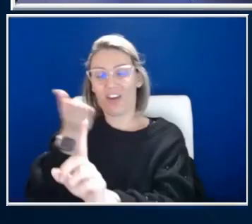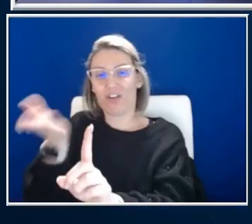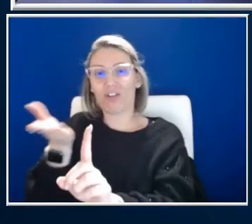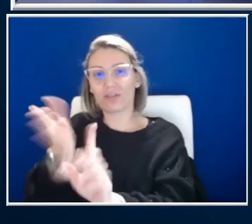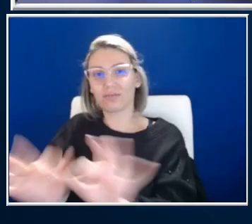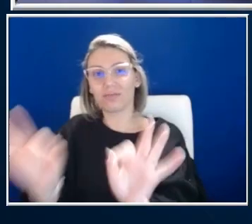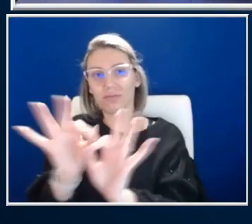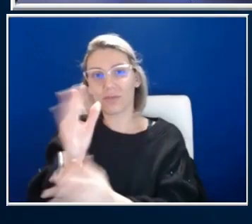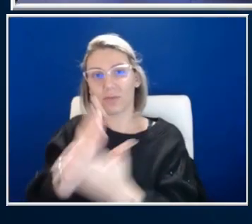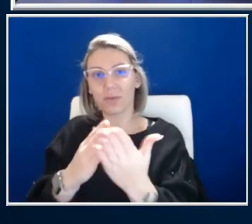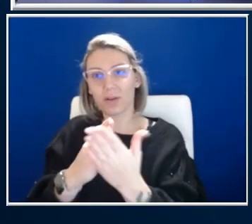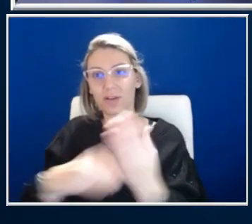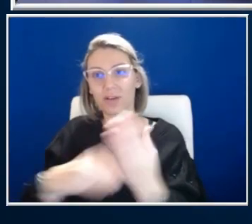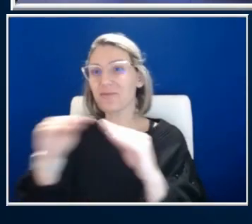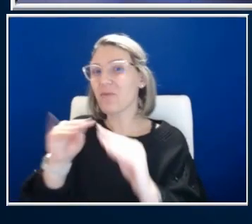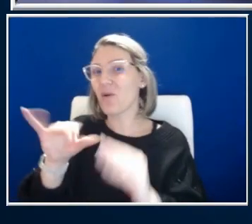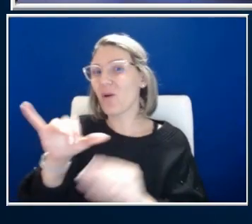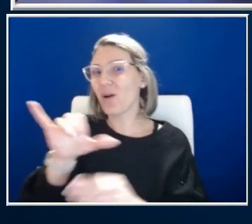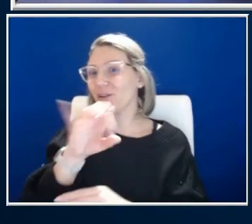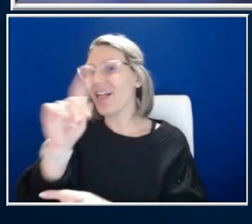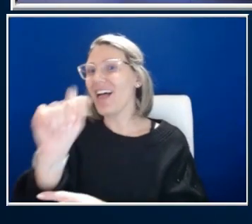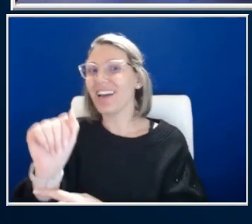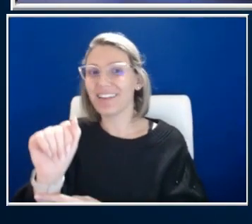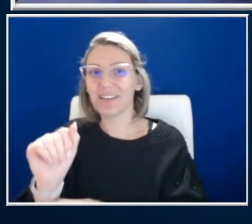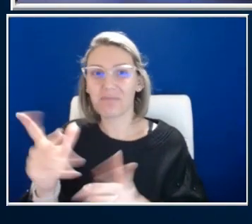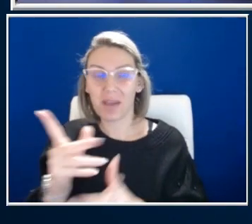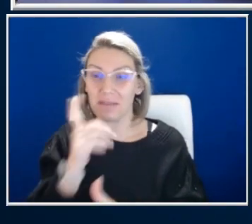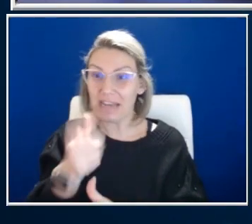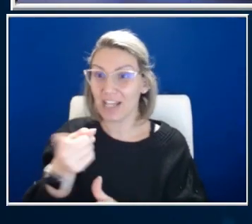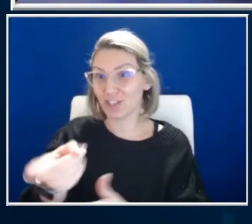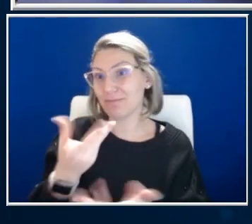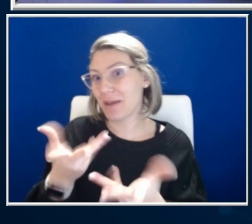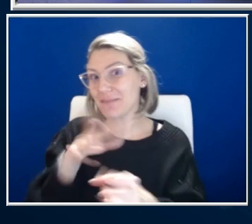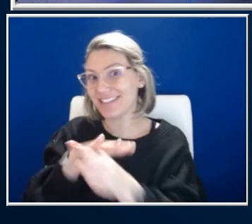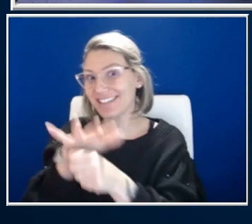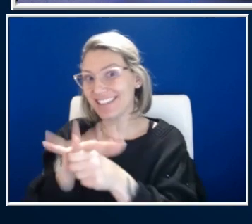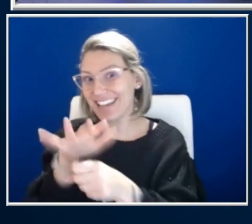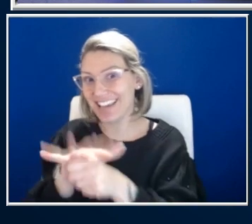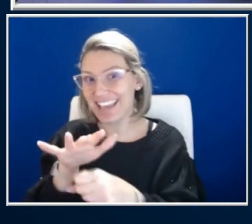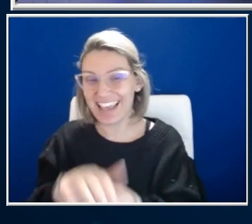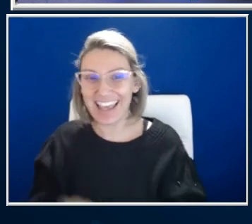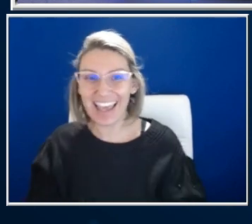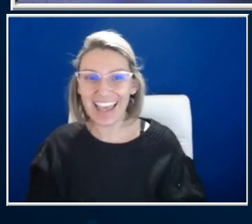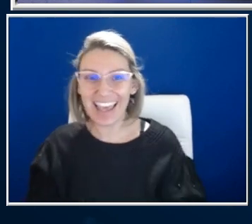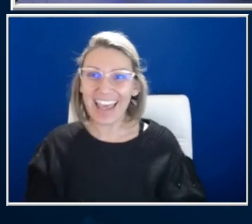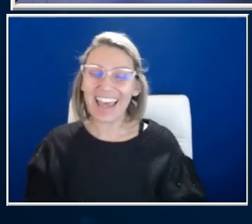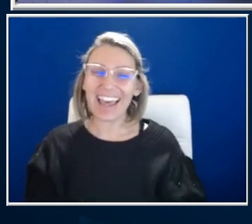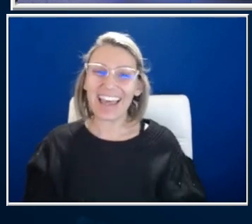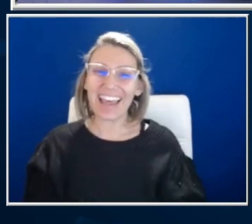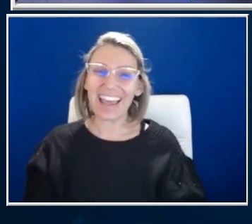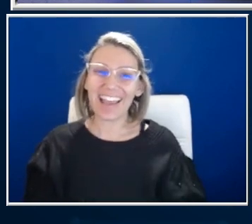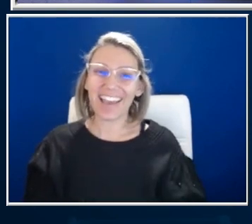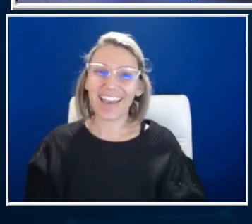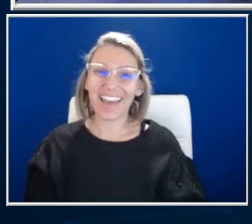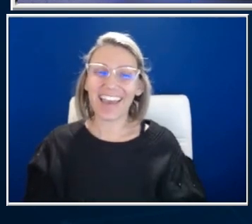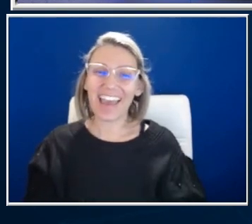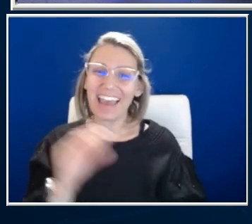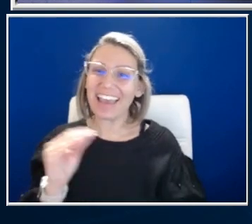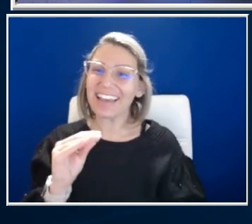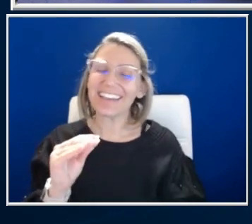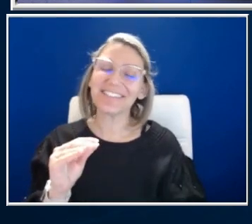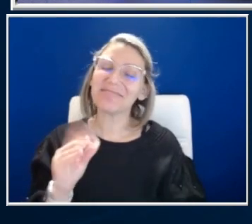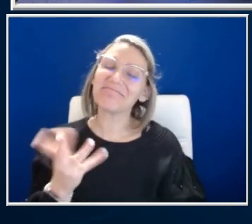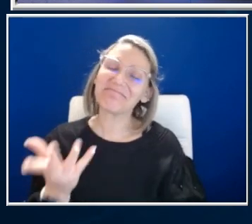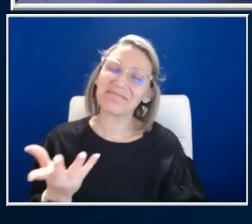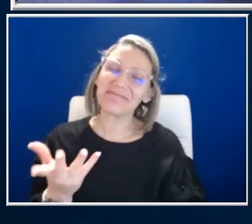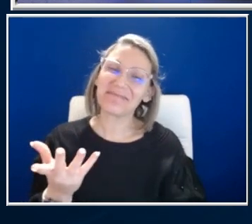more Yolandas. More Yolandas. Well, maybe yeah. not. She might just be enough. I'm wondering if this girl isn't enough. And Yolanda, your